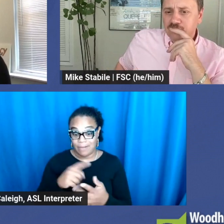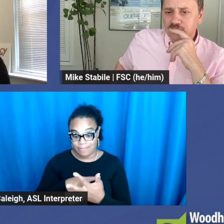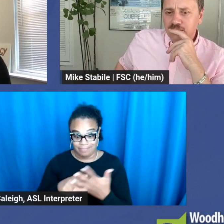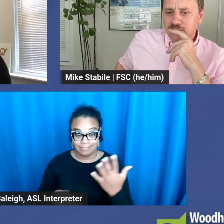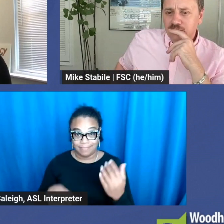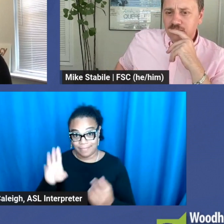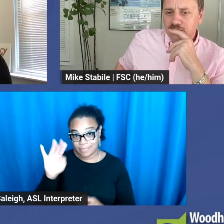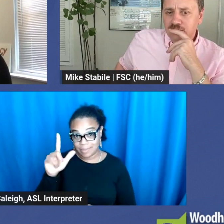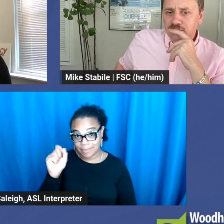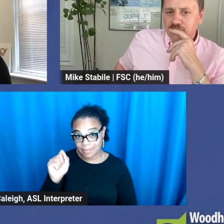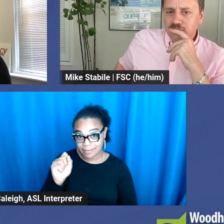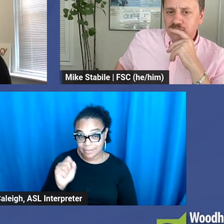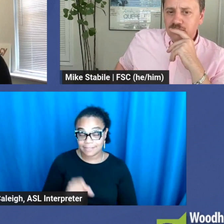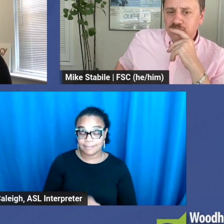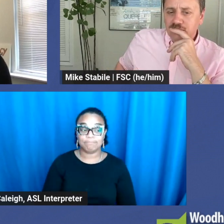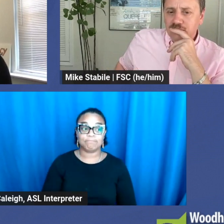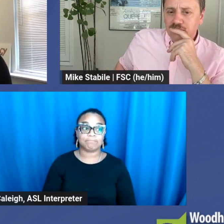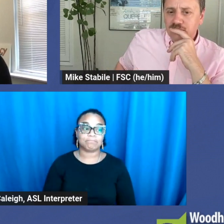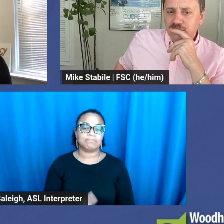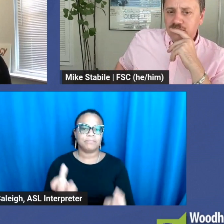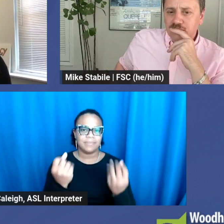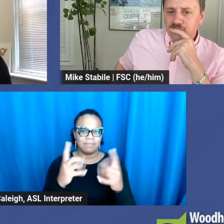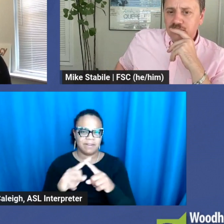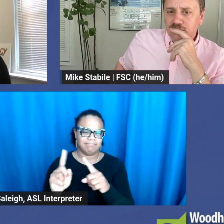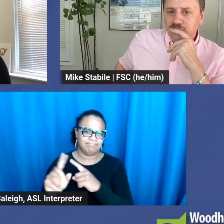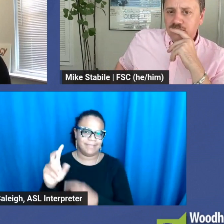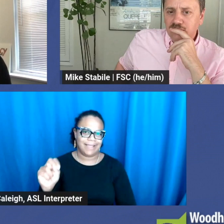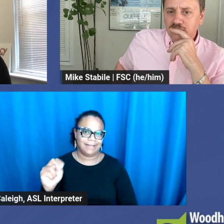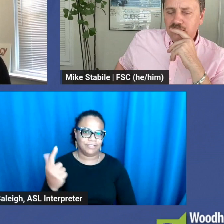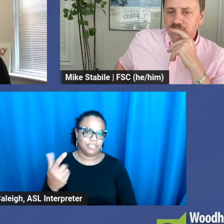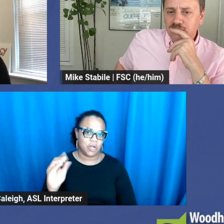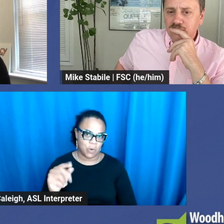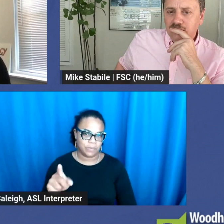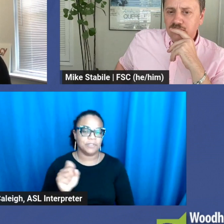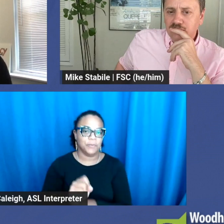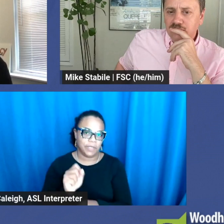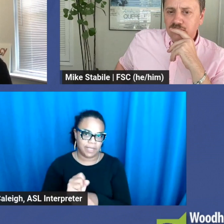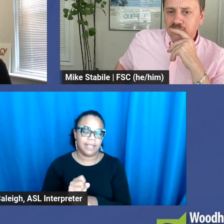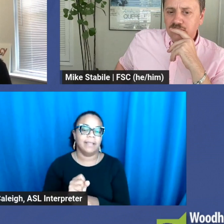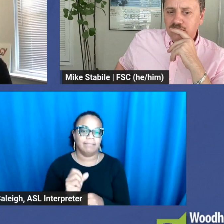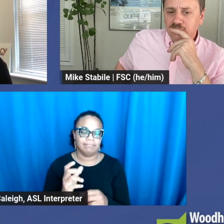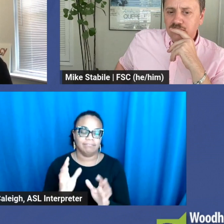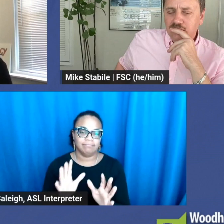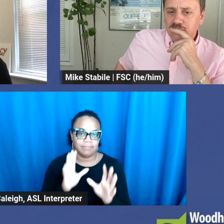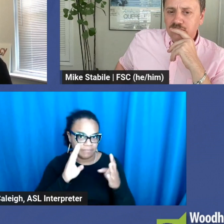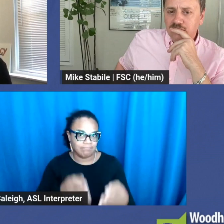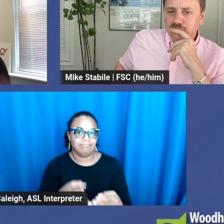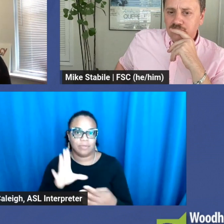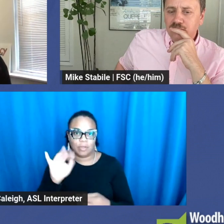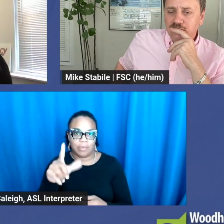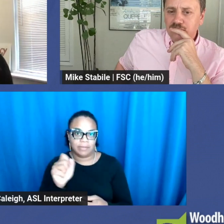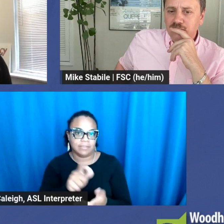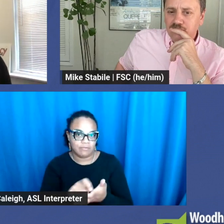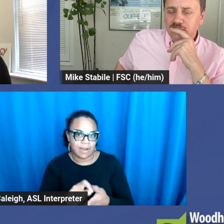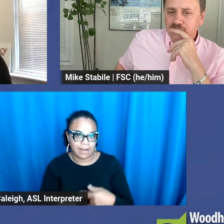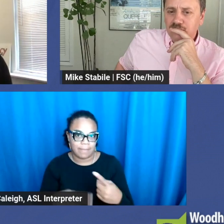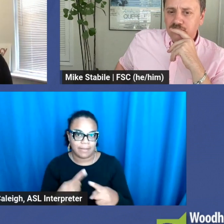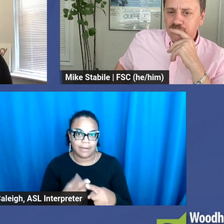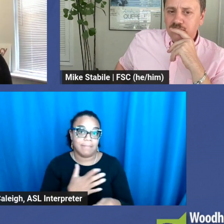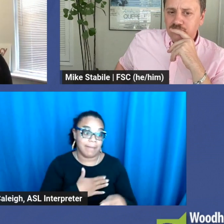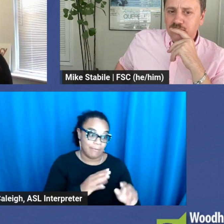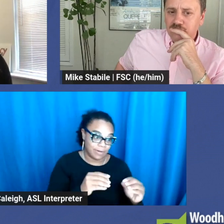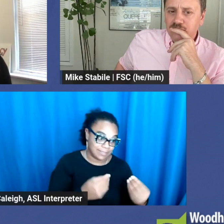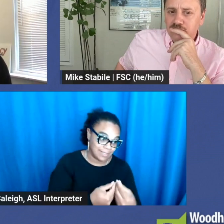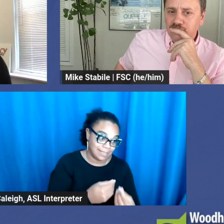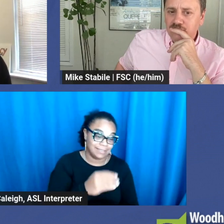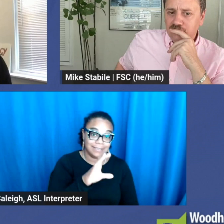there are a number of different NGOs out there who are working on these bills and writing about them. It's my organization, CDT. Daly's organization,